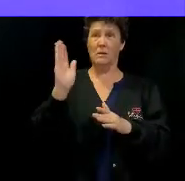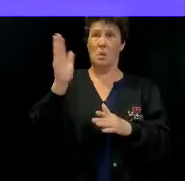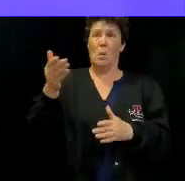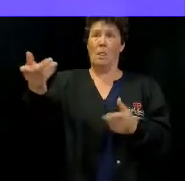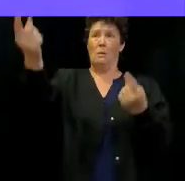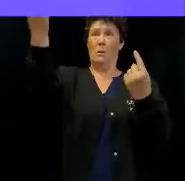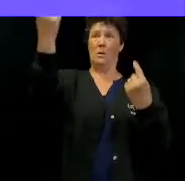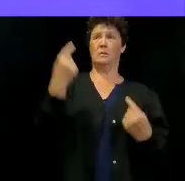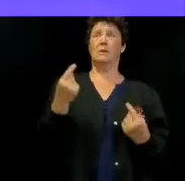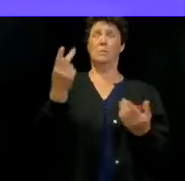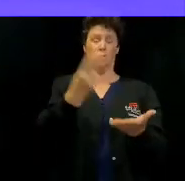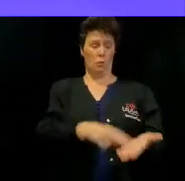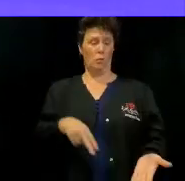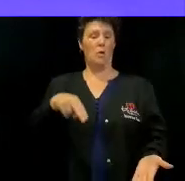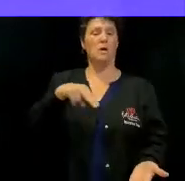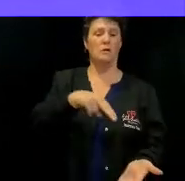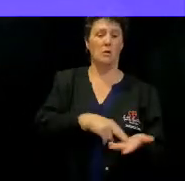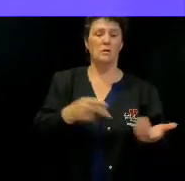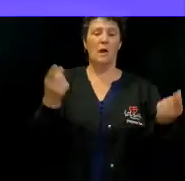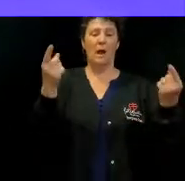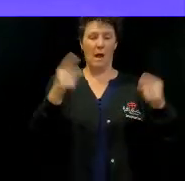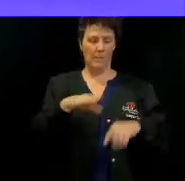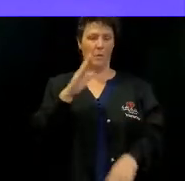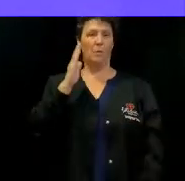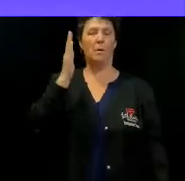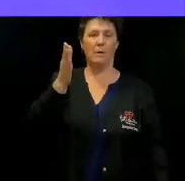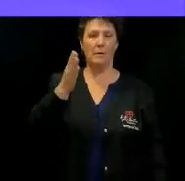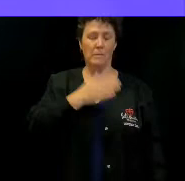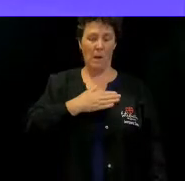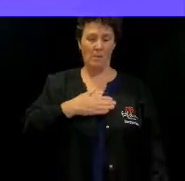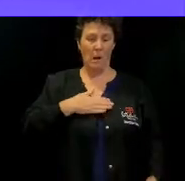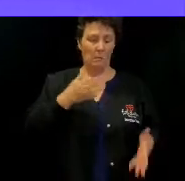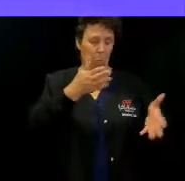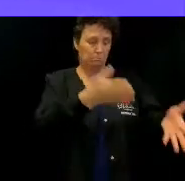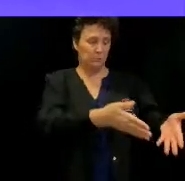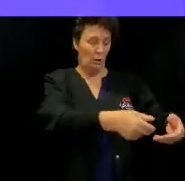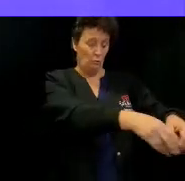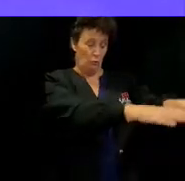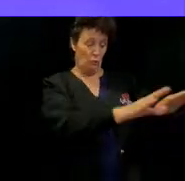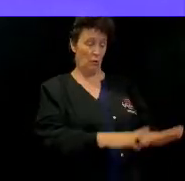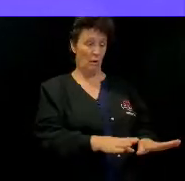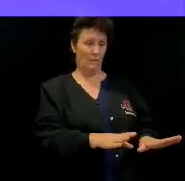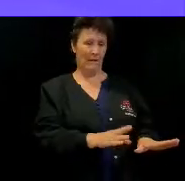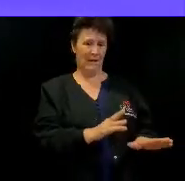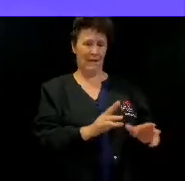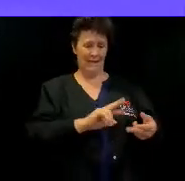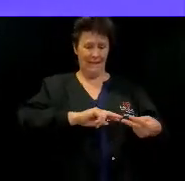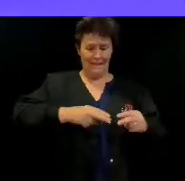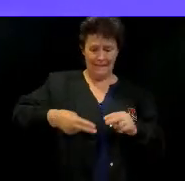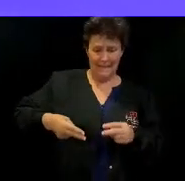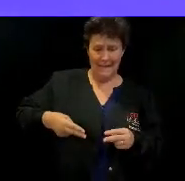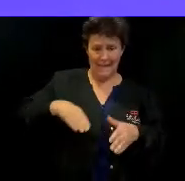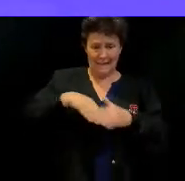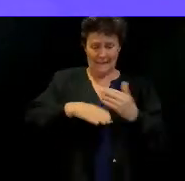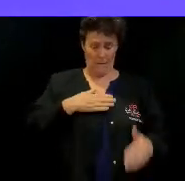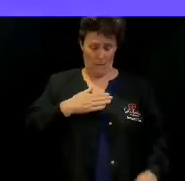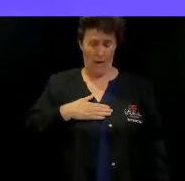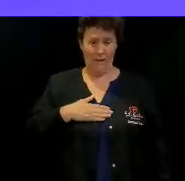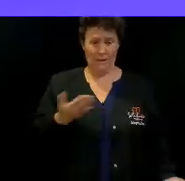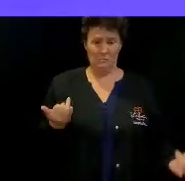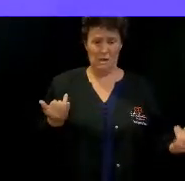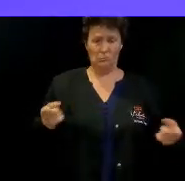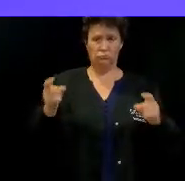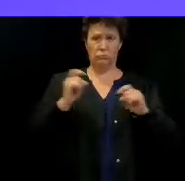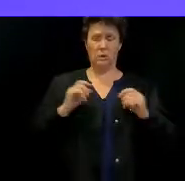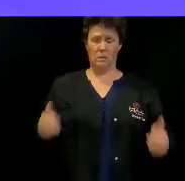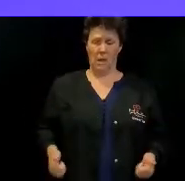resurrection will happen. Your body that's been in a ground, listen, the DNA that's in there, it's going to be given life, and